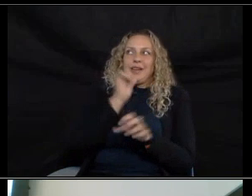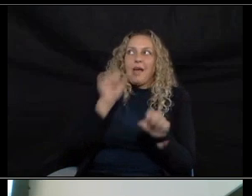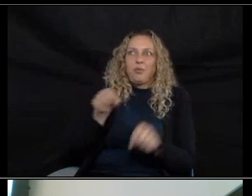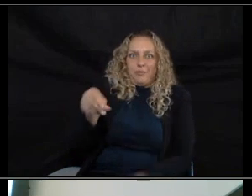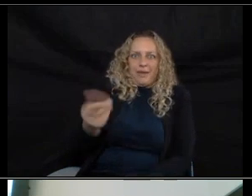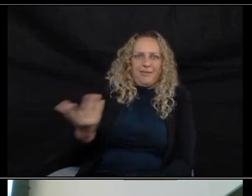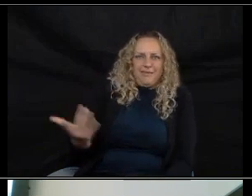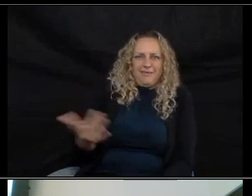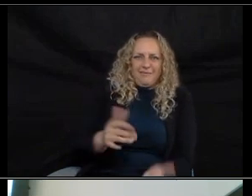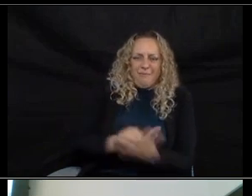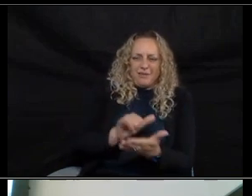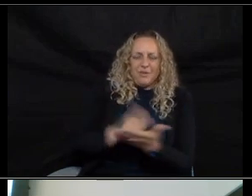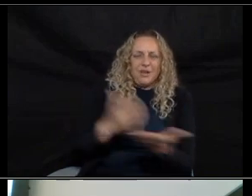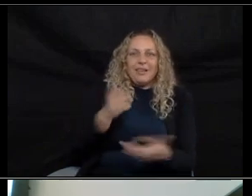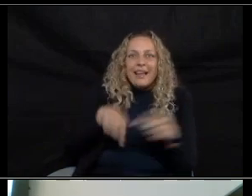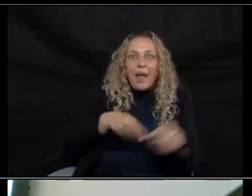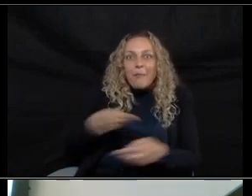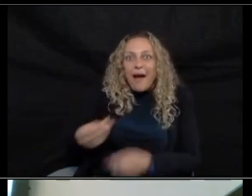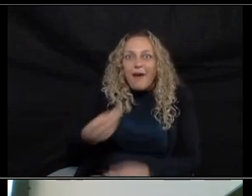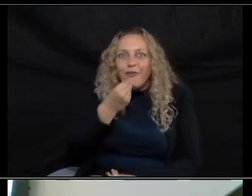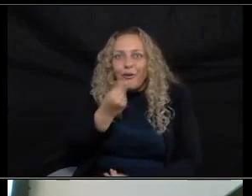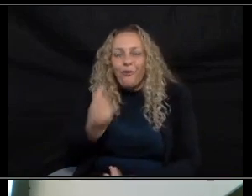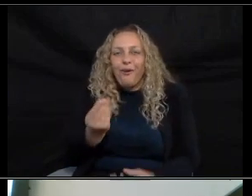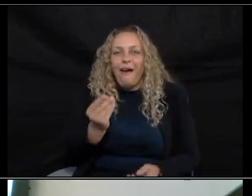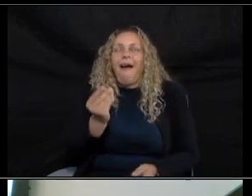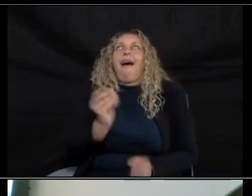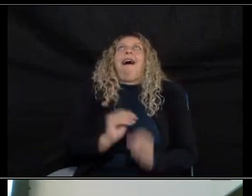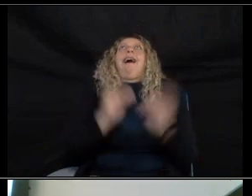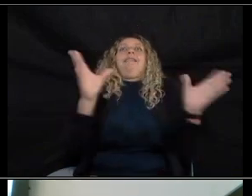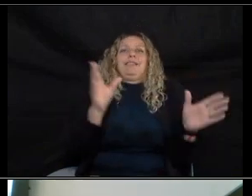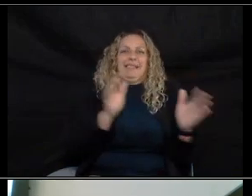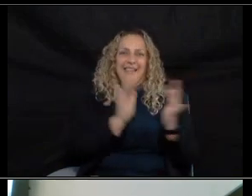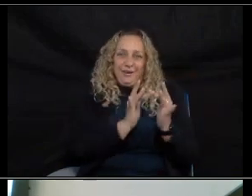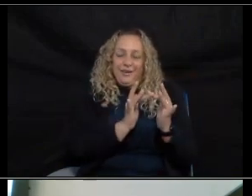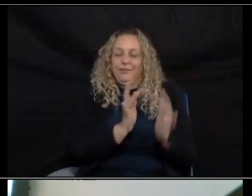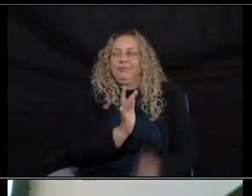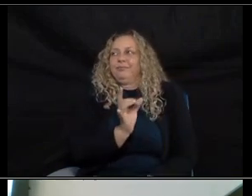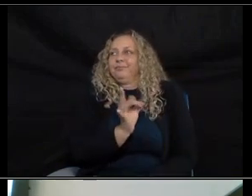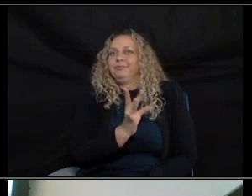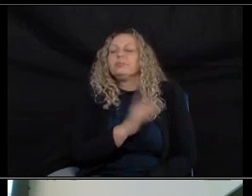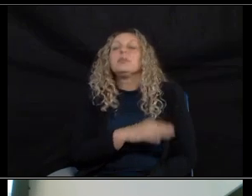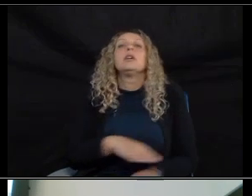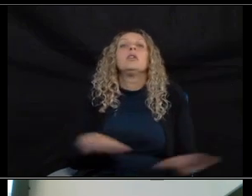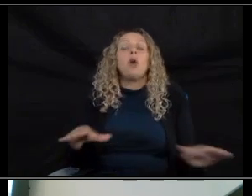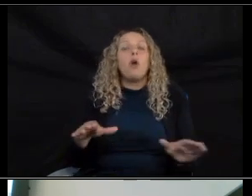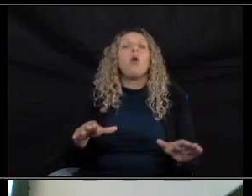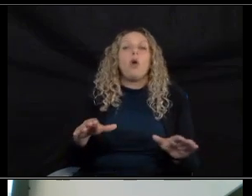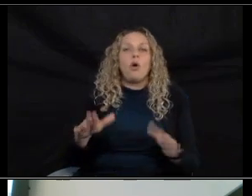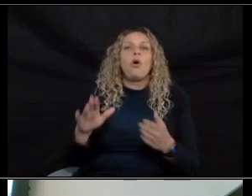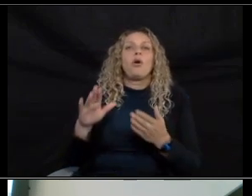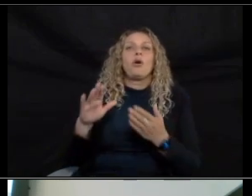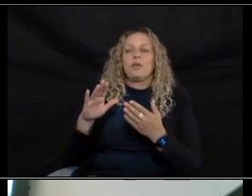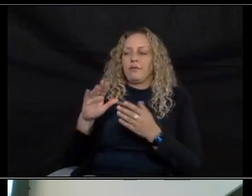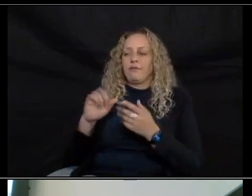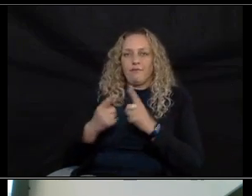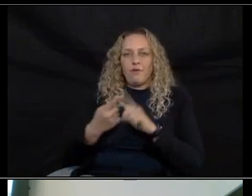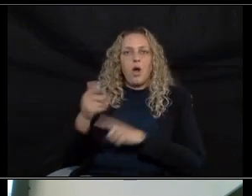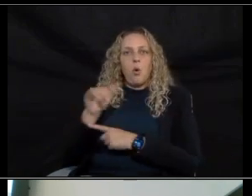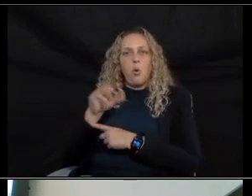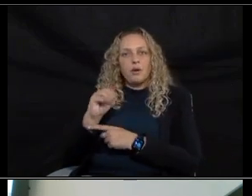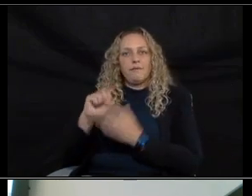pay for, they can't buy food. They certainly can't provide internet access. Our friends at the Quantum Foundation, with whom we're working